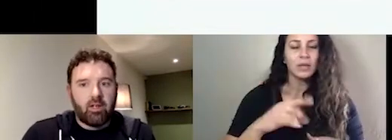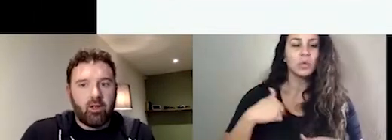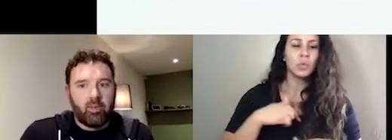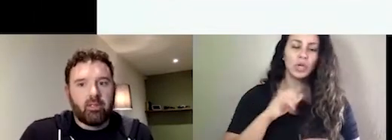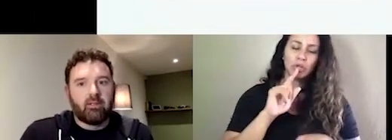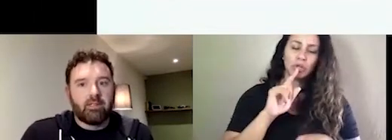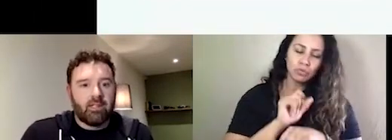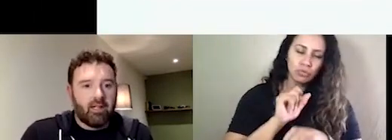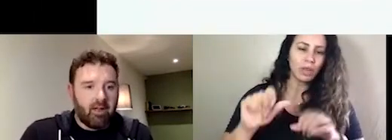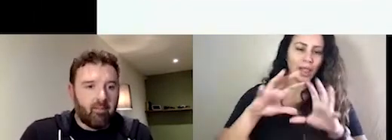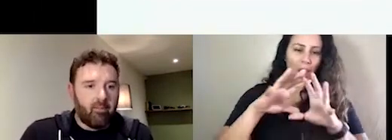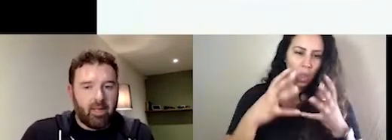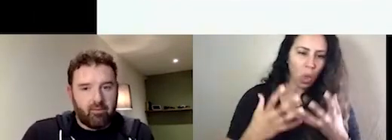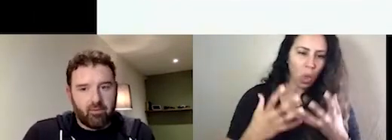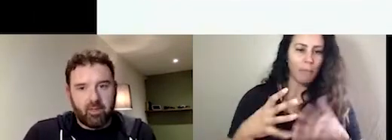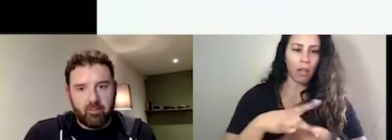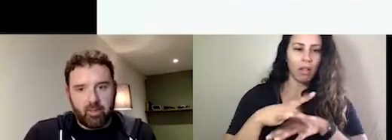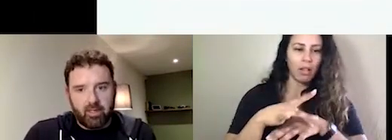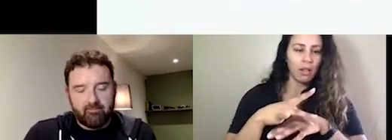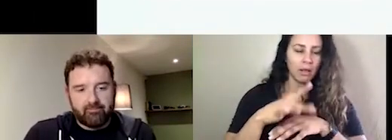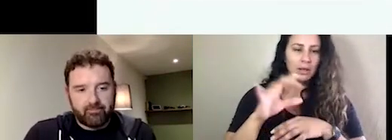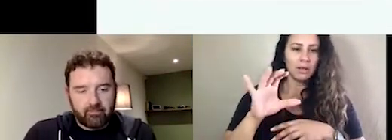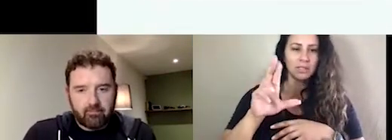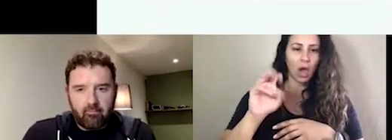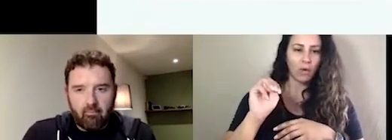truly global CRM platform company.